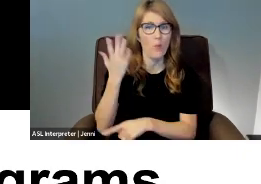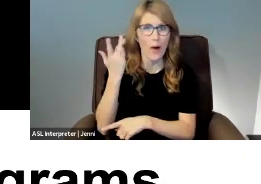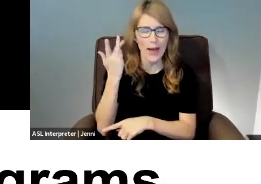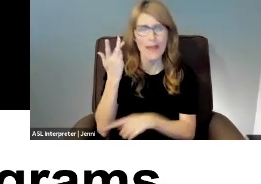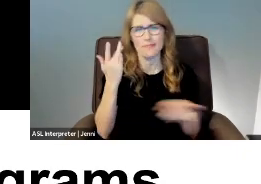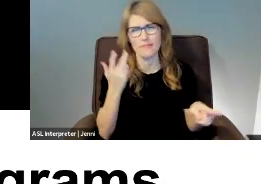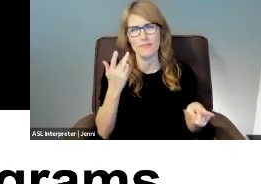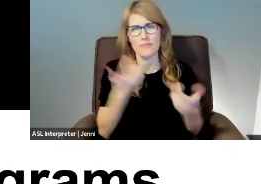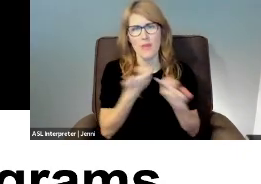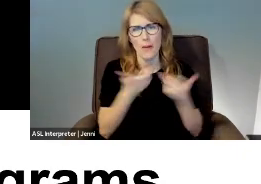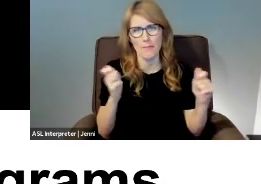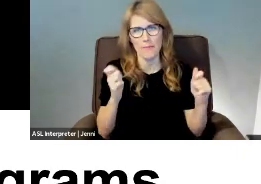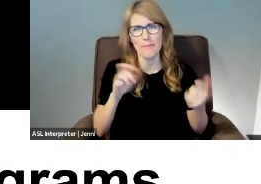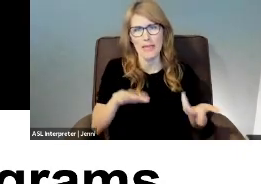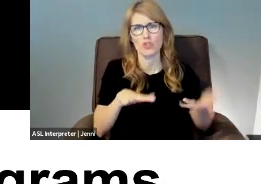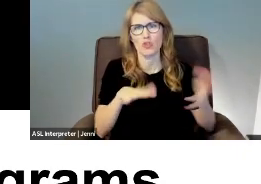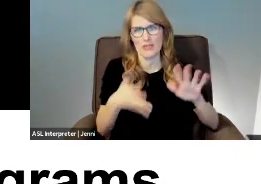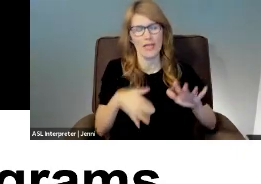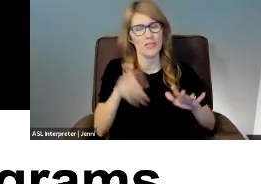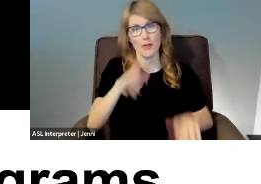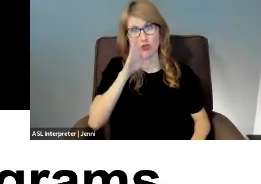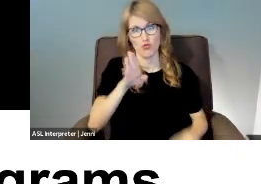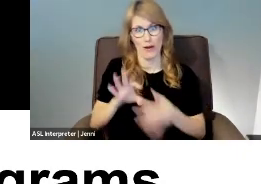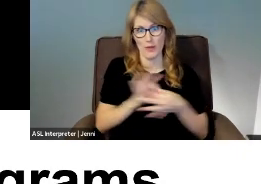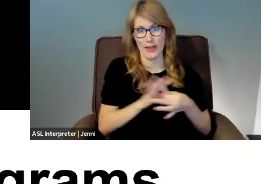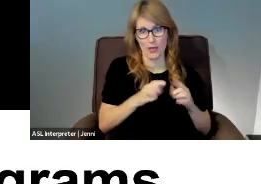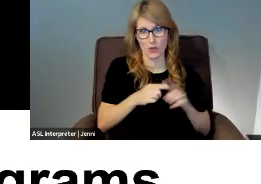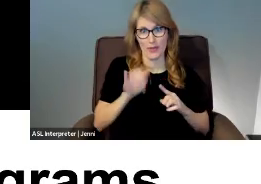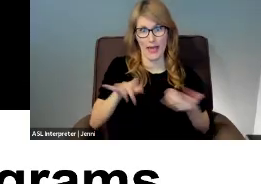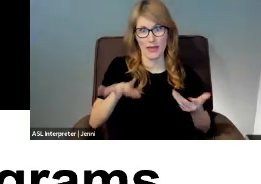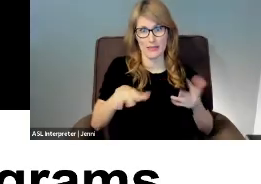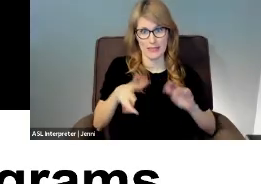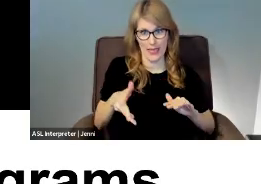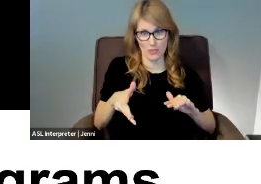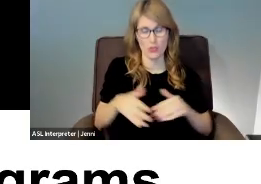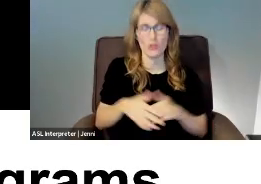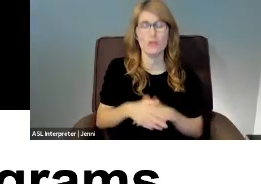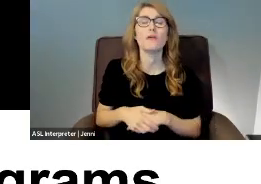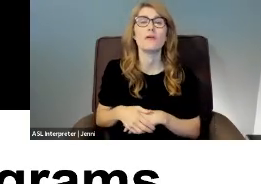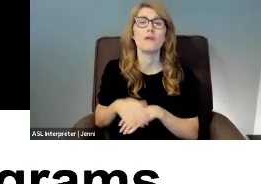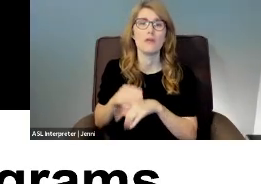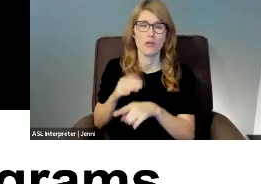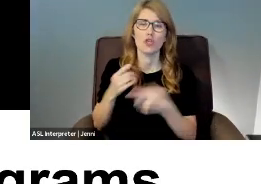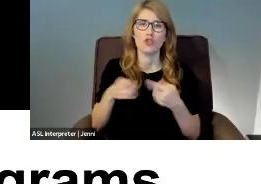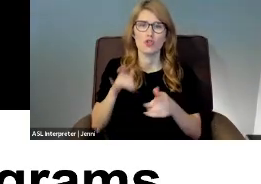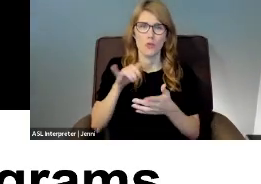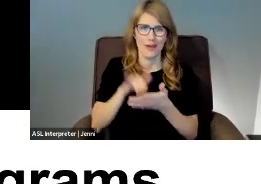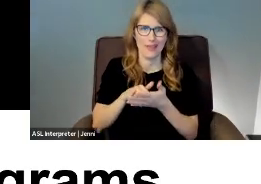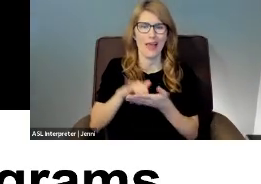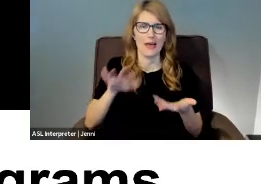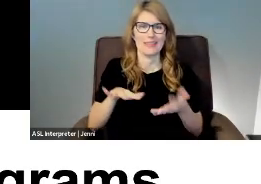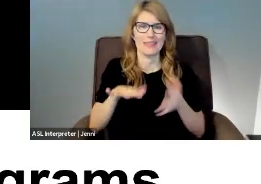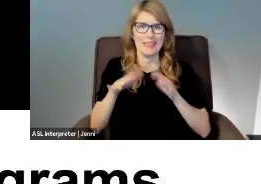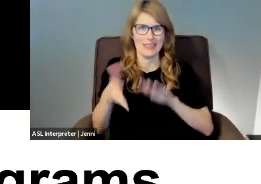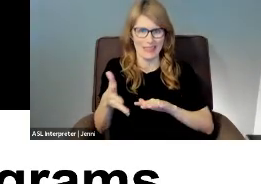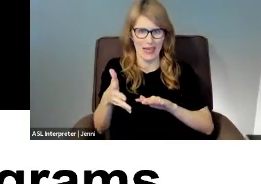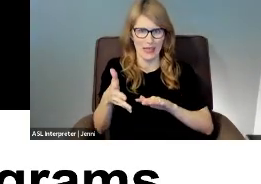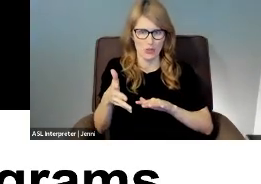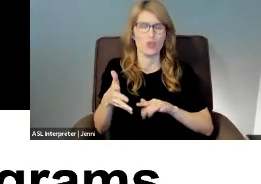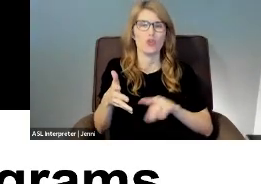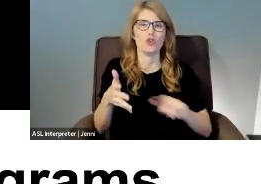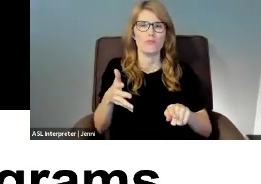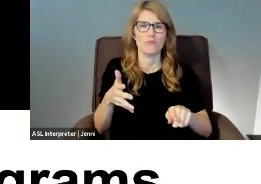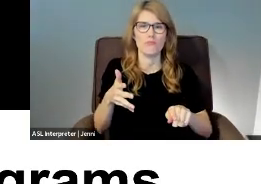result of a major disaster for which a disaster assistance period is declared, and